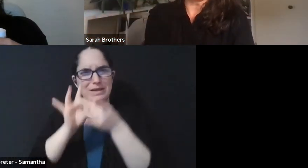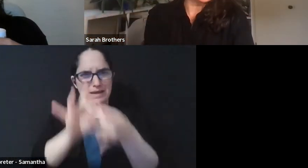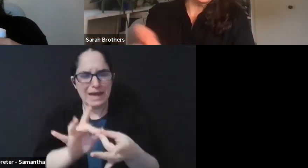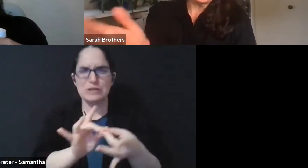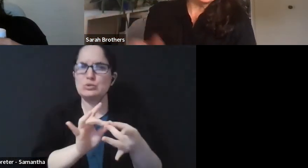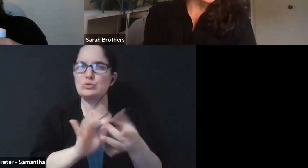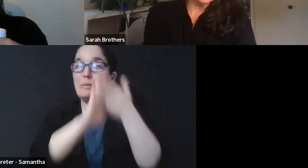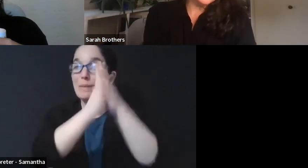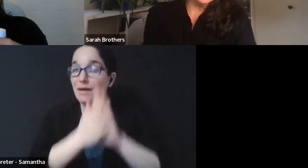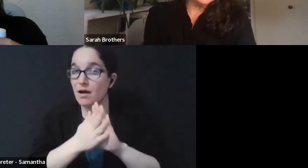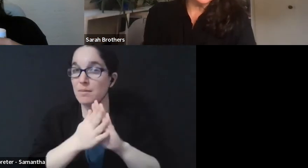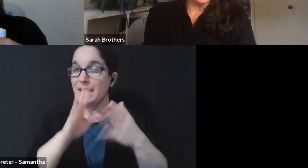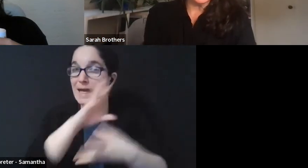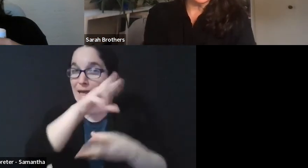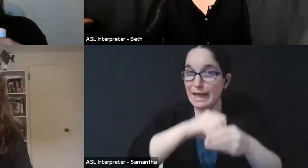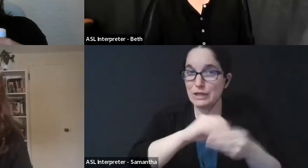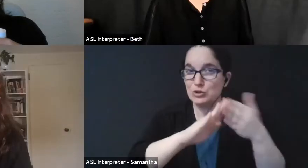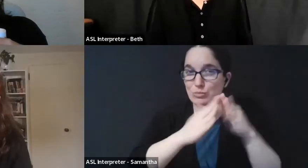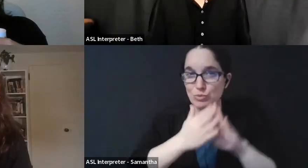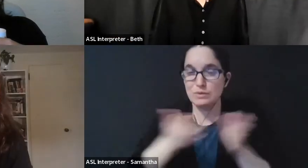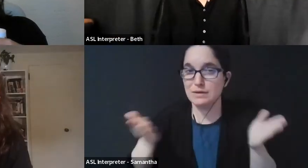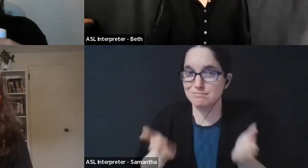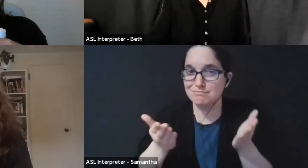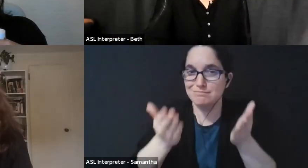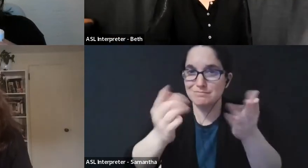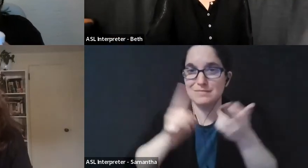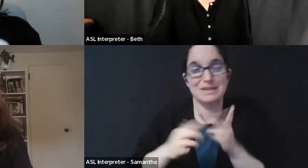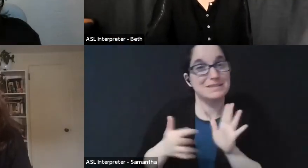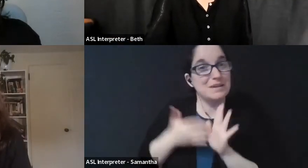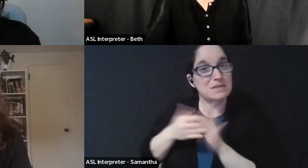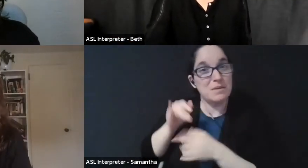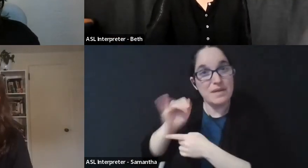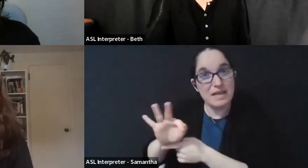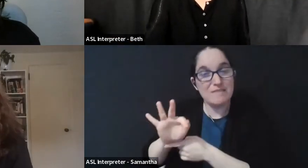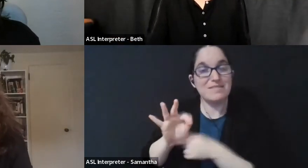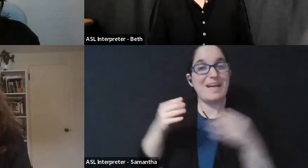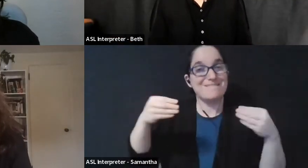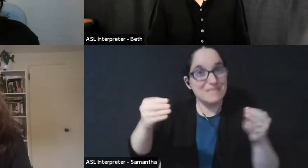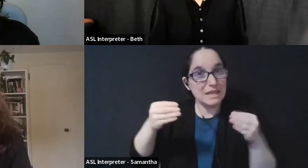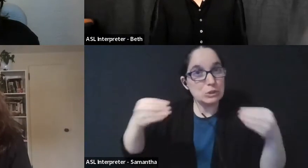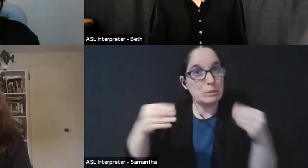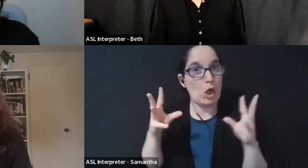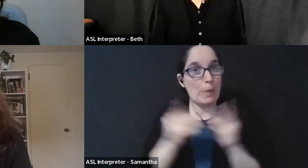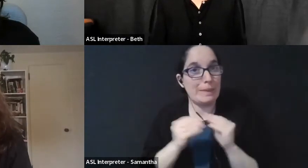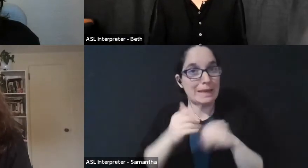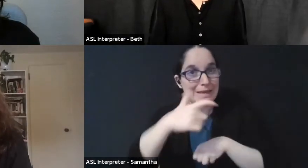engaged. And there's a bunch of other things too that we've been working with, like flexible meeting times,